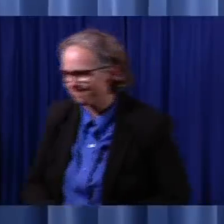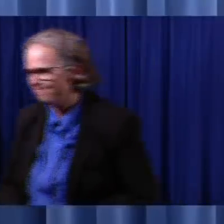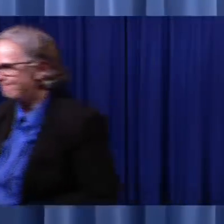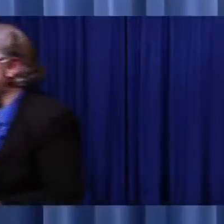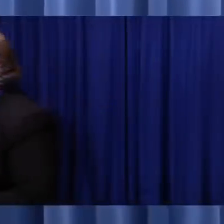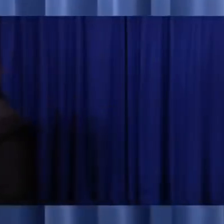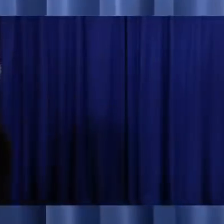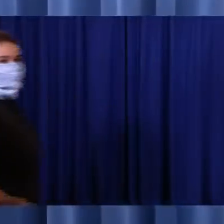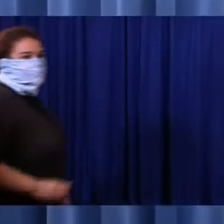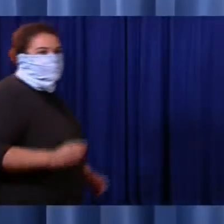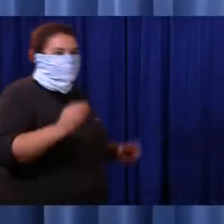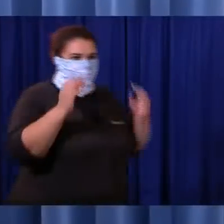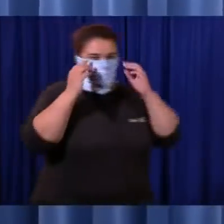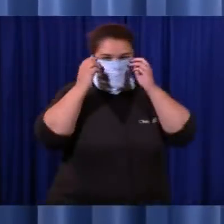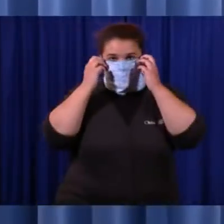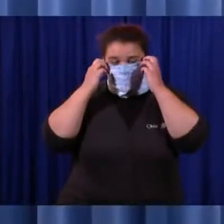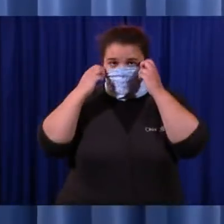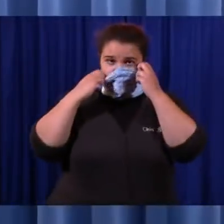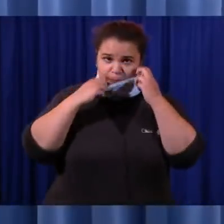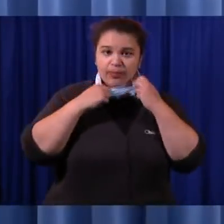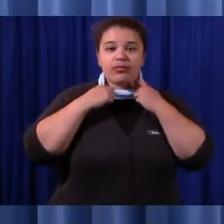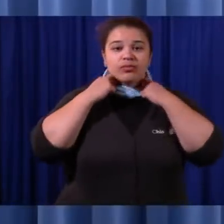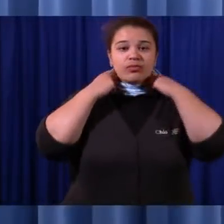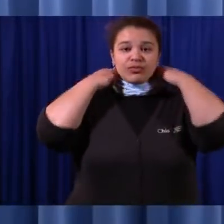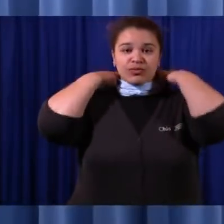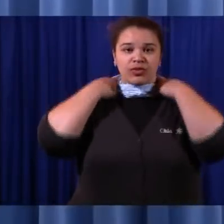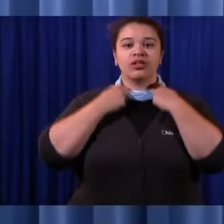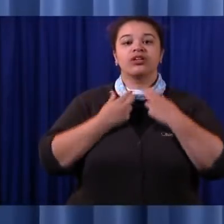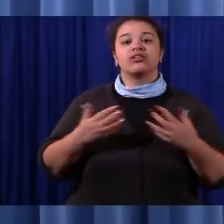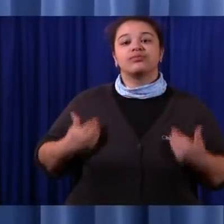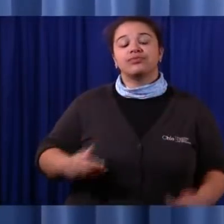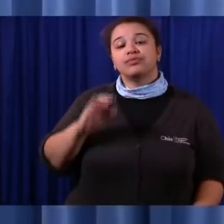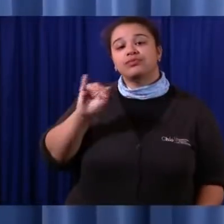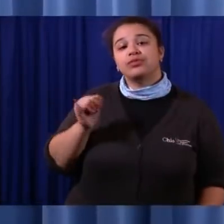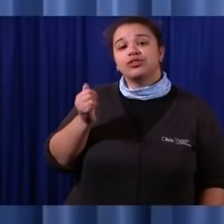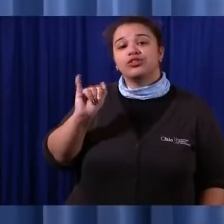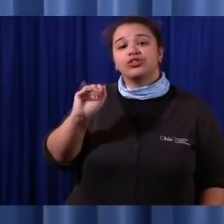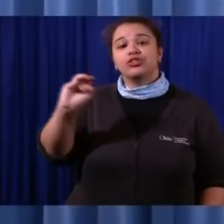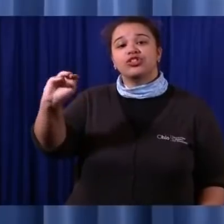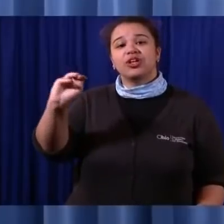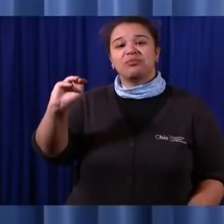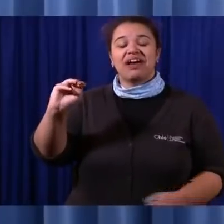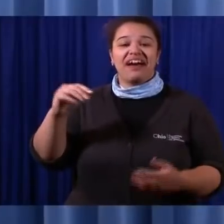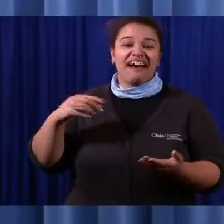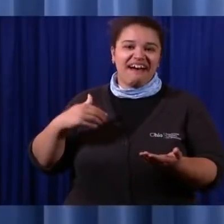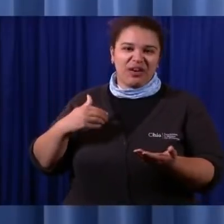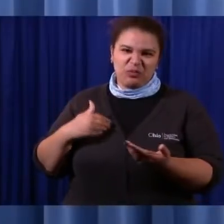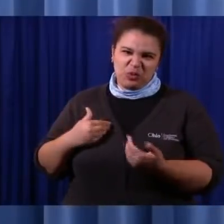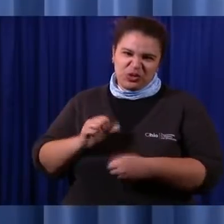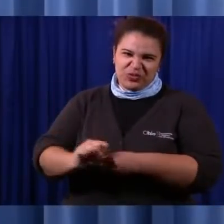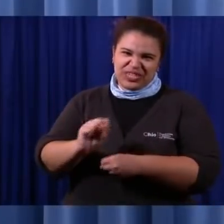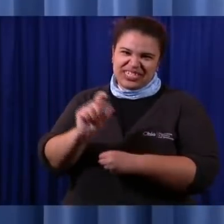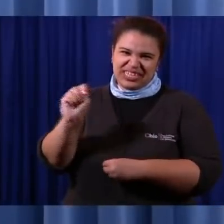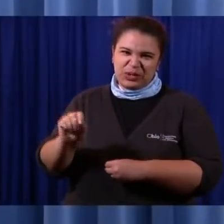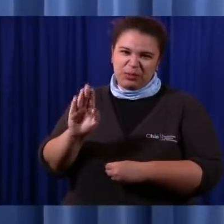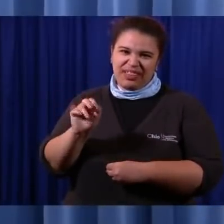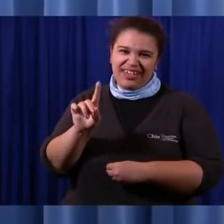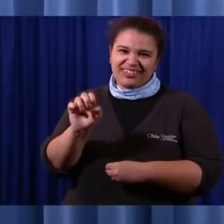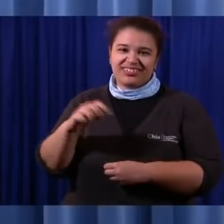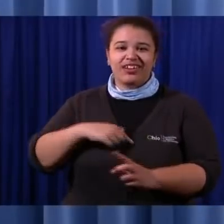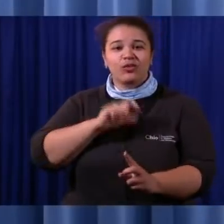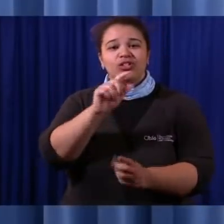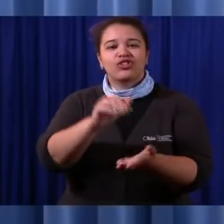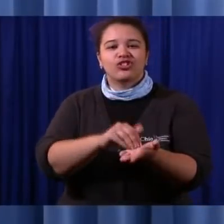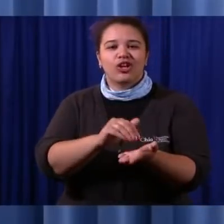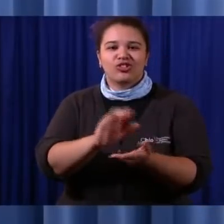Jim Province with the Toledo Blade. A question for Dr. Acton, and perhaps for the last time. It has been a while